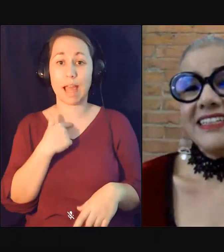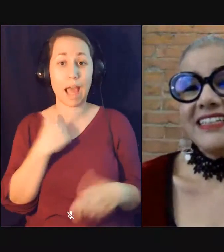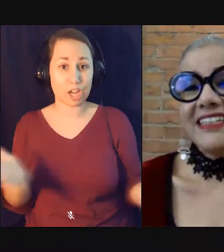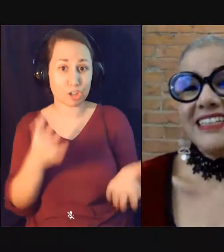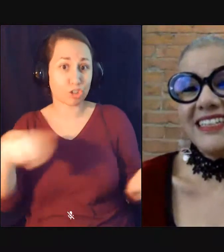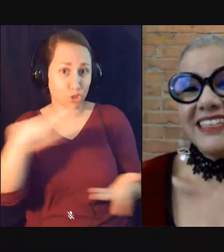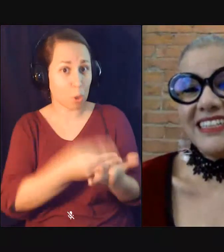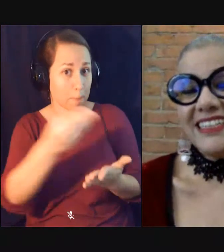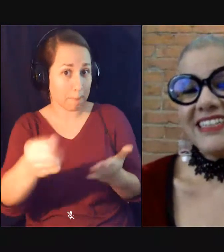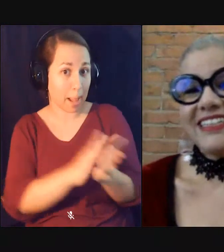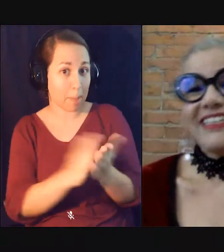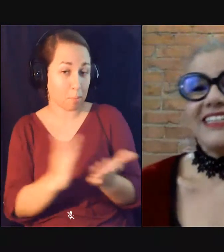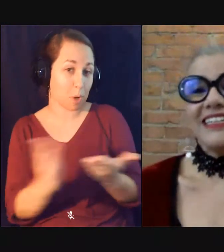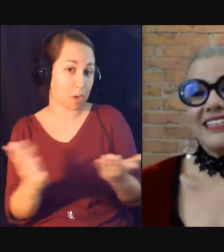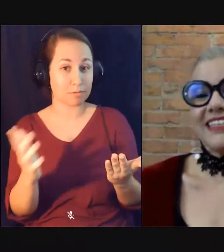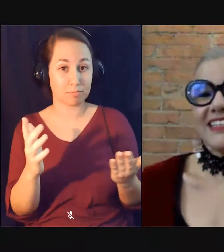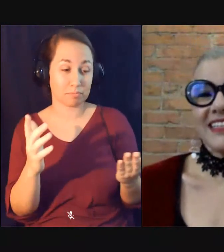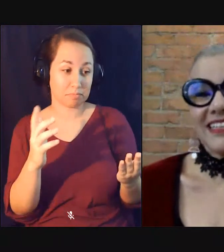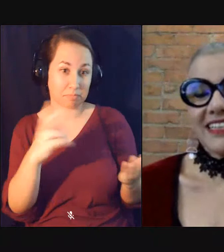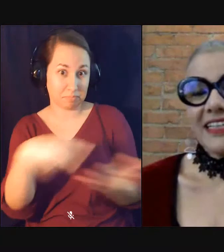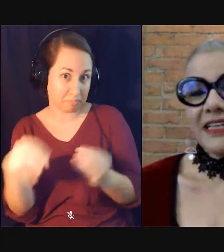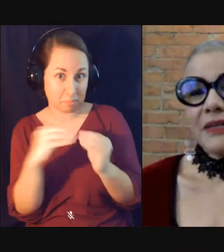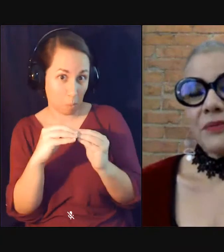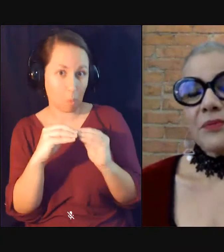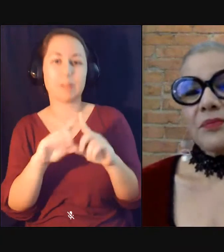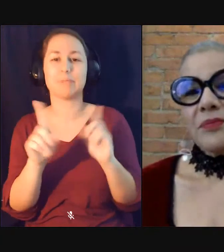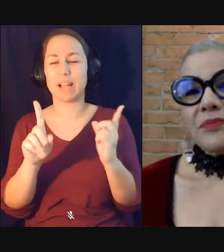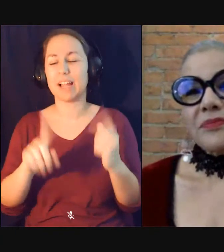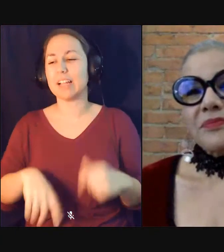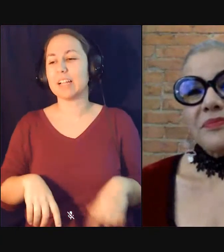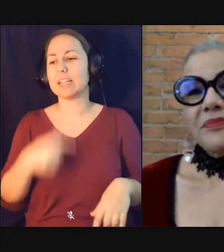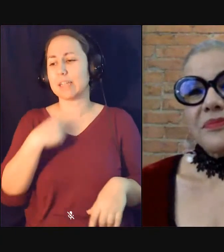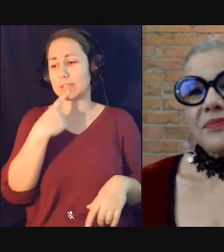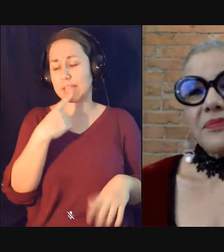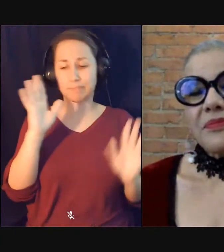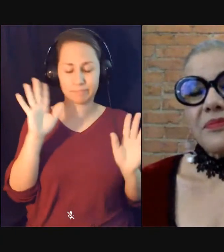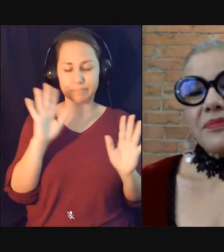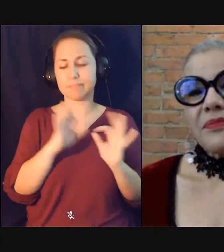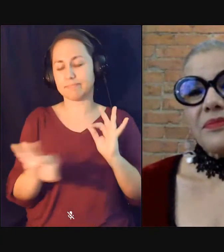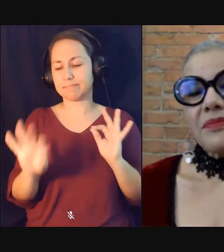the book to discover more of. But I will just say that